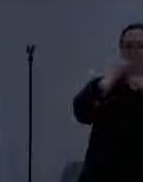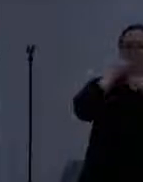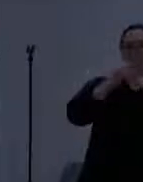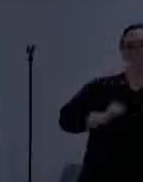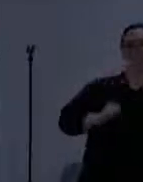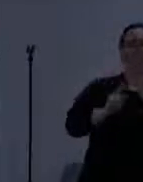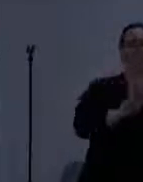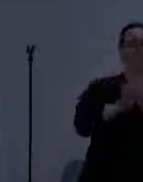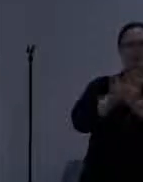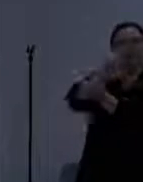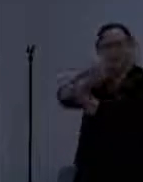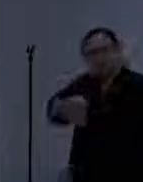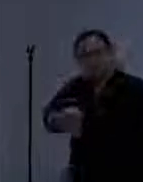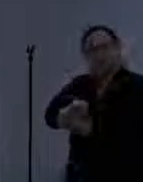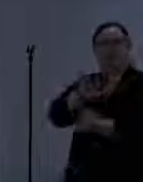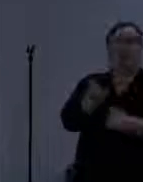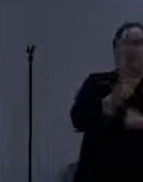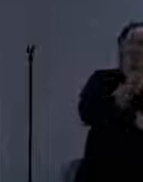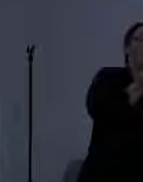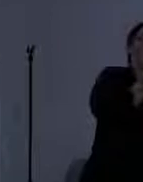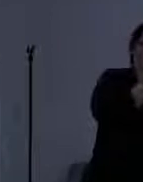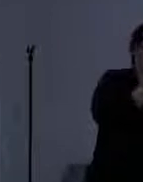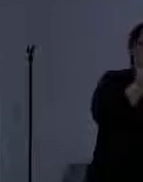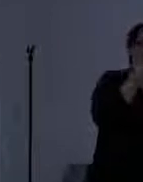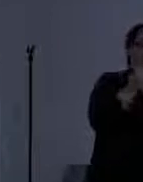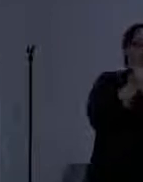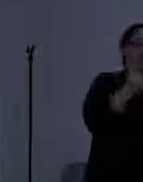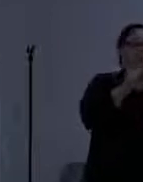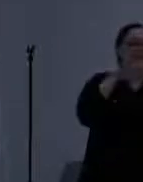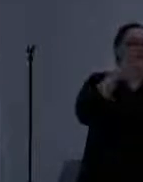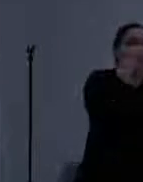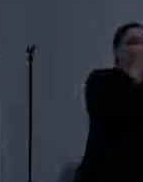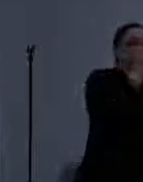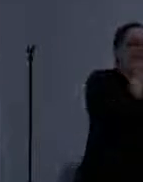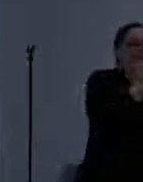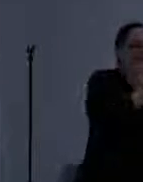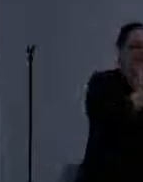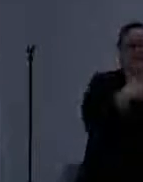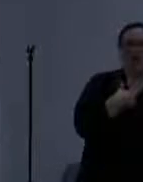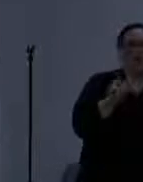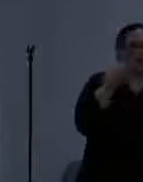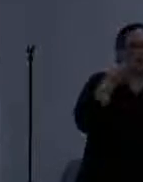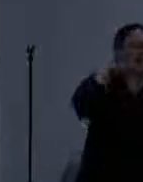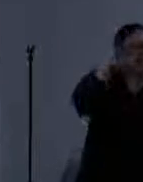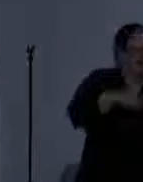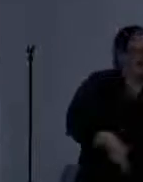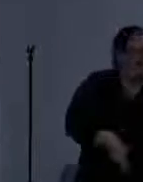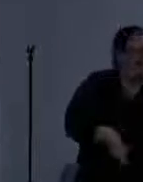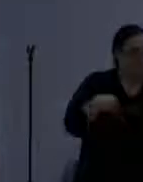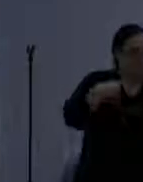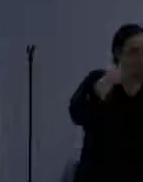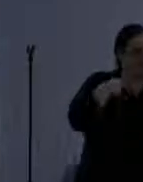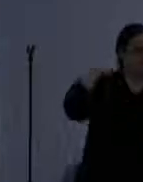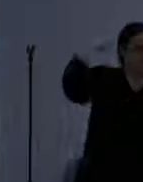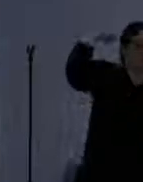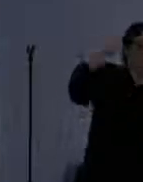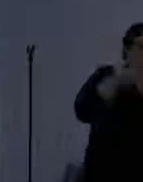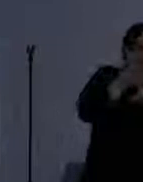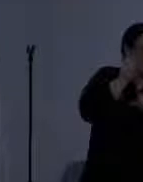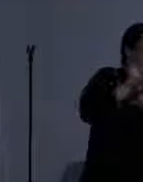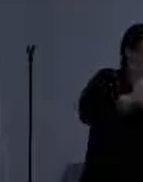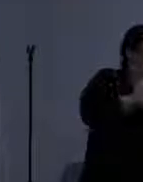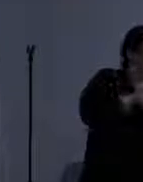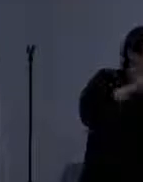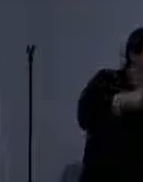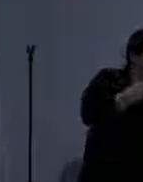and so they come in, and apologies if I haven't got all of them here. I'm just having a look to see if my notes actually have the